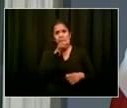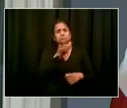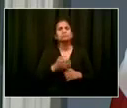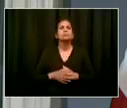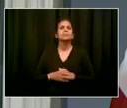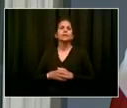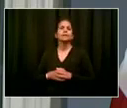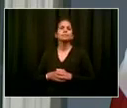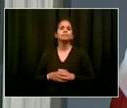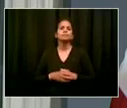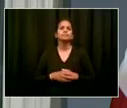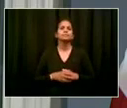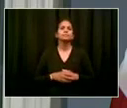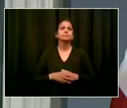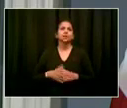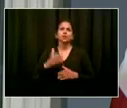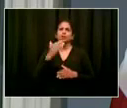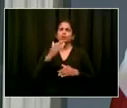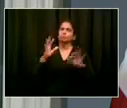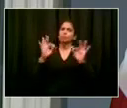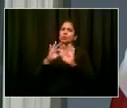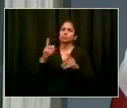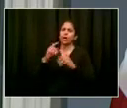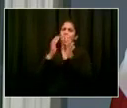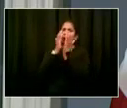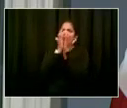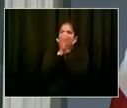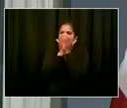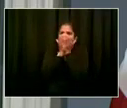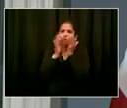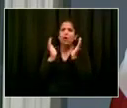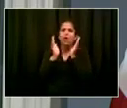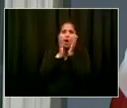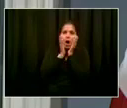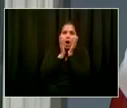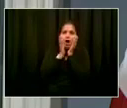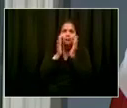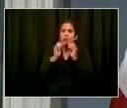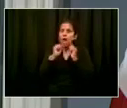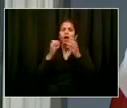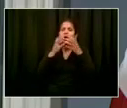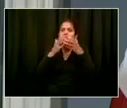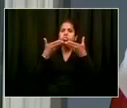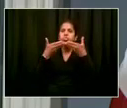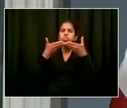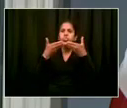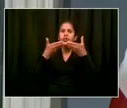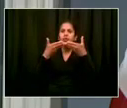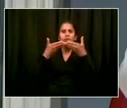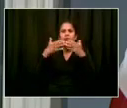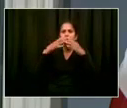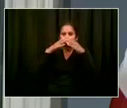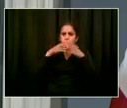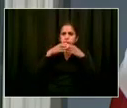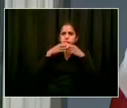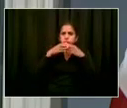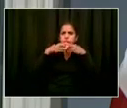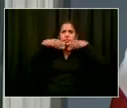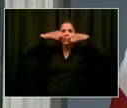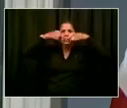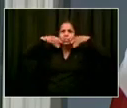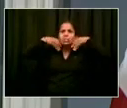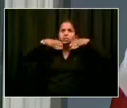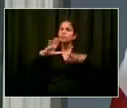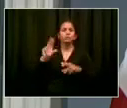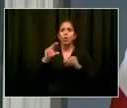and mouth. Don't share them and store them somewhere where they won't be touched. And don't use a mask with an